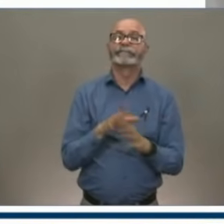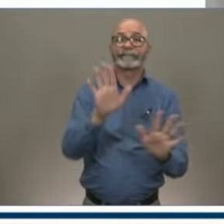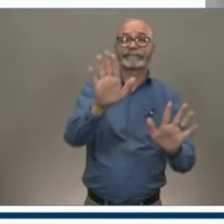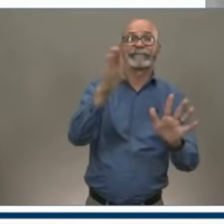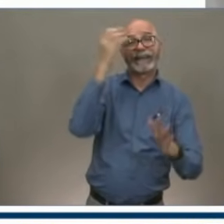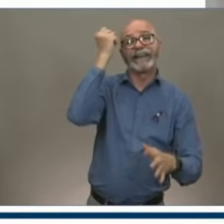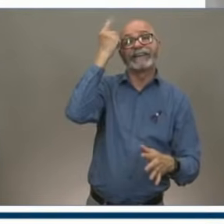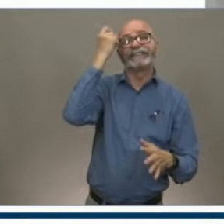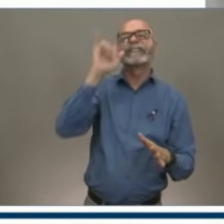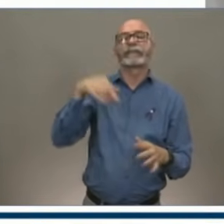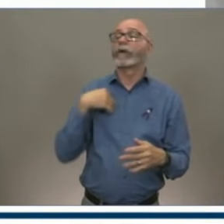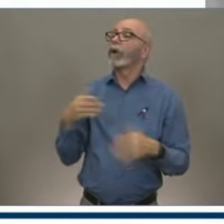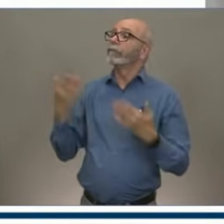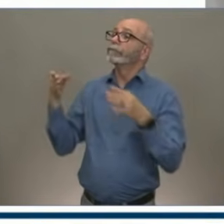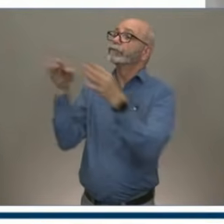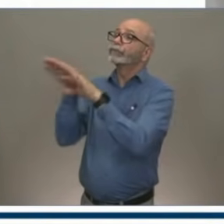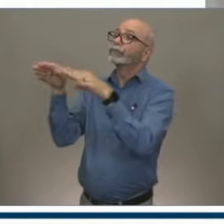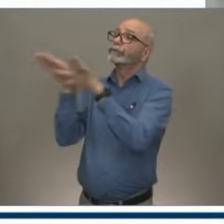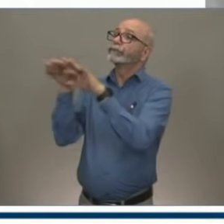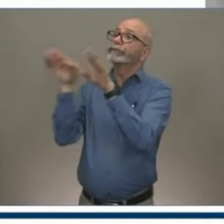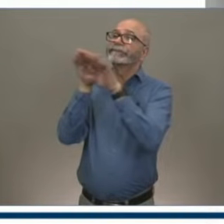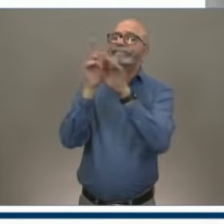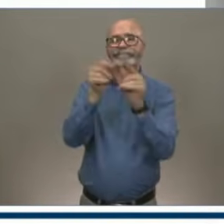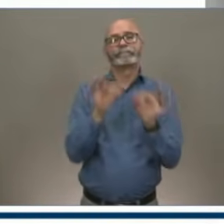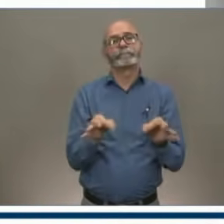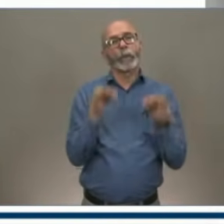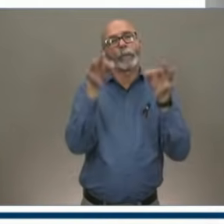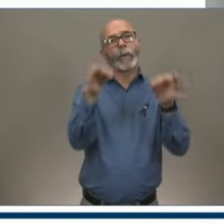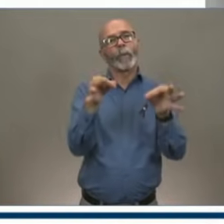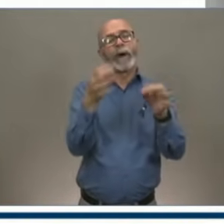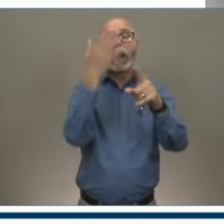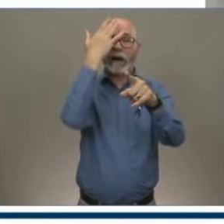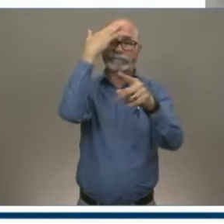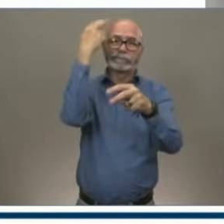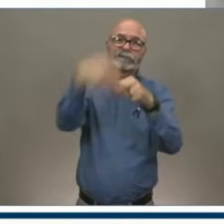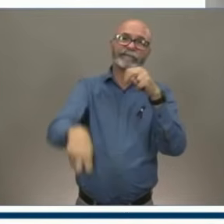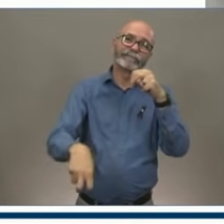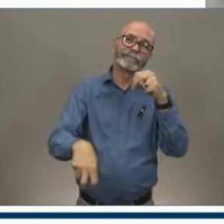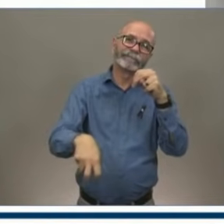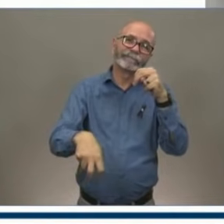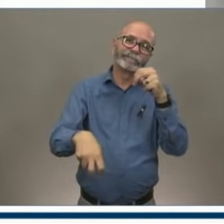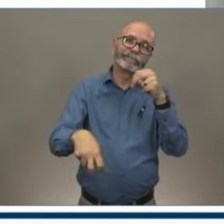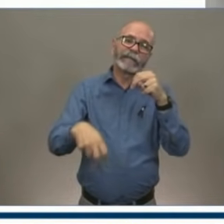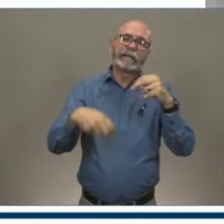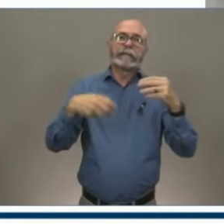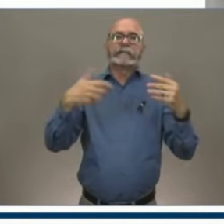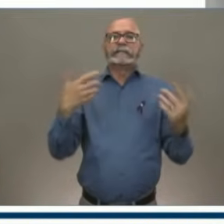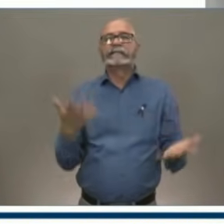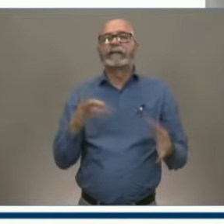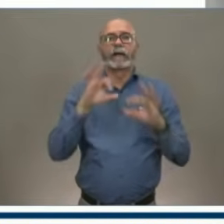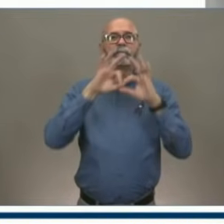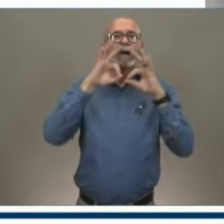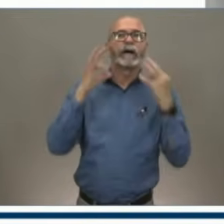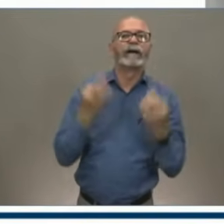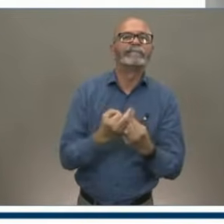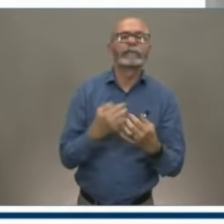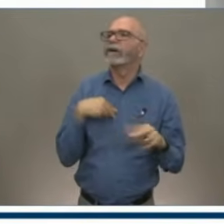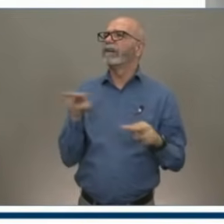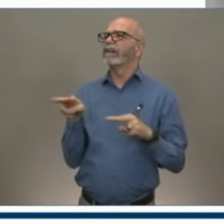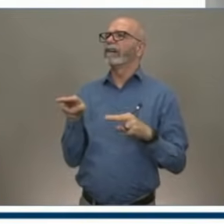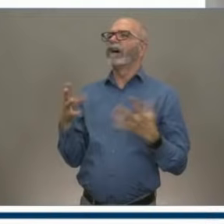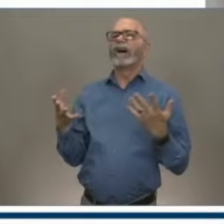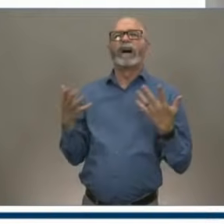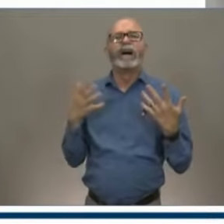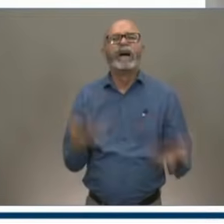difficult on businesses and families. We especially know it's been hard on families who have lost loved ones. You cannot have